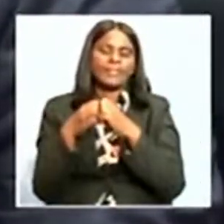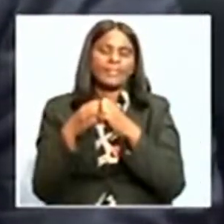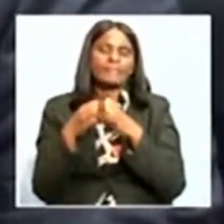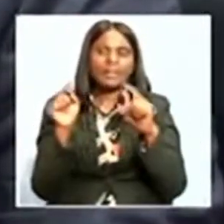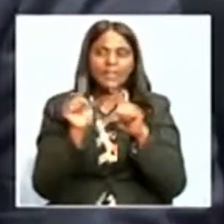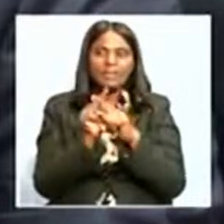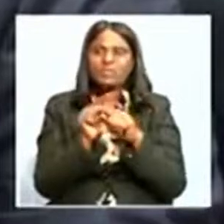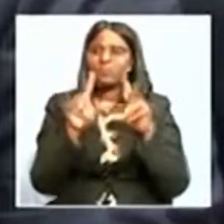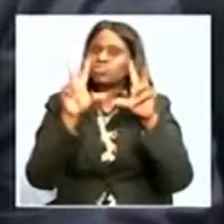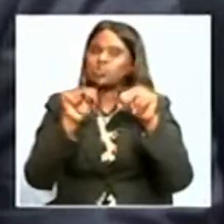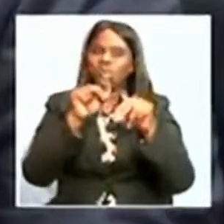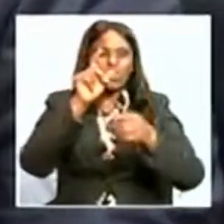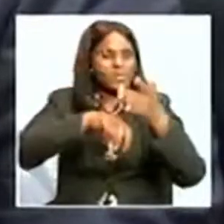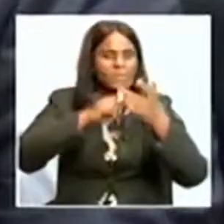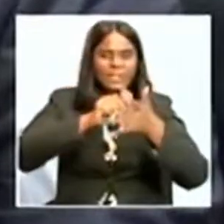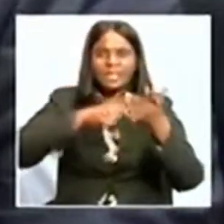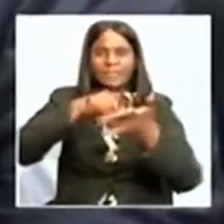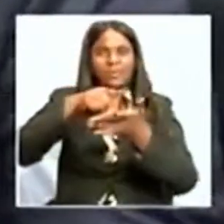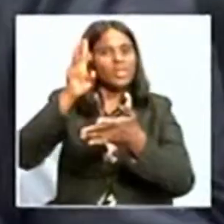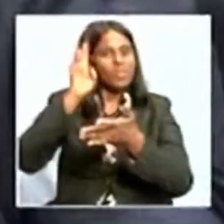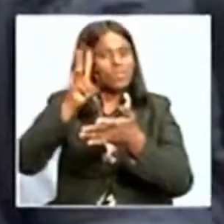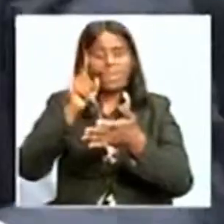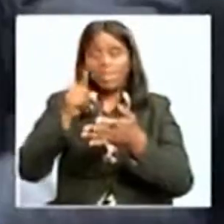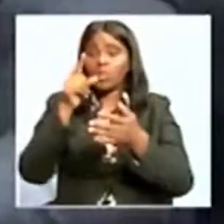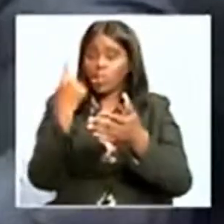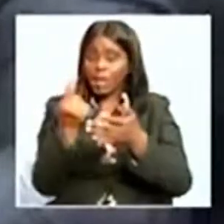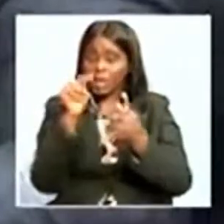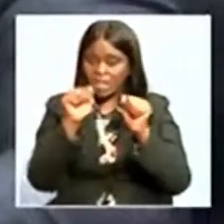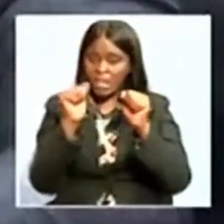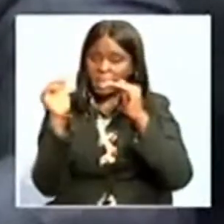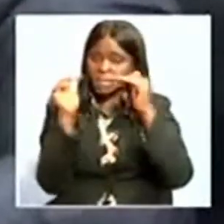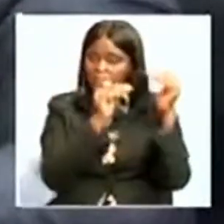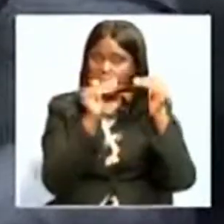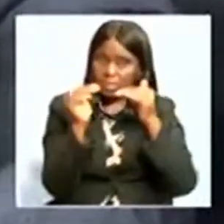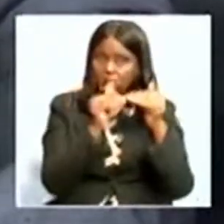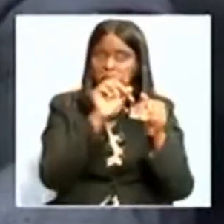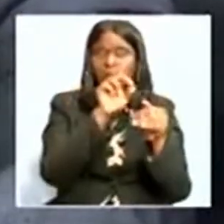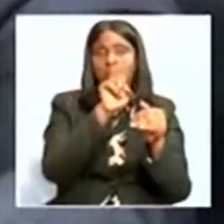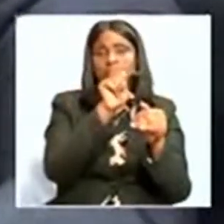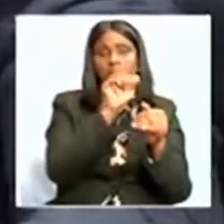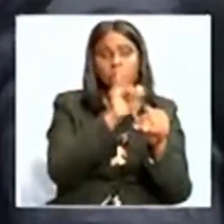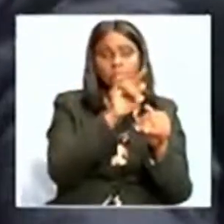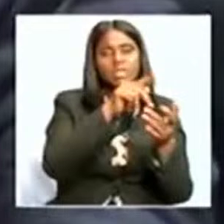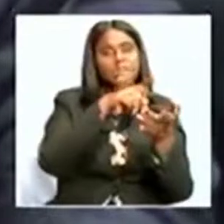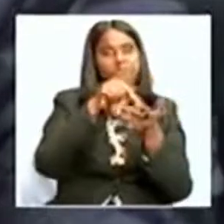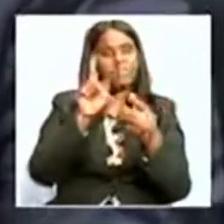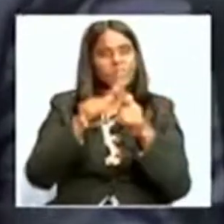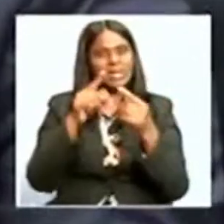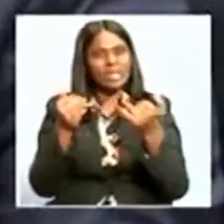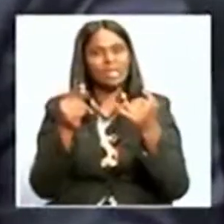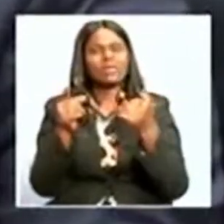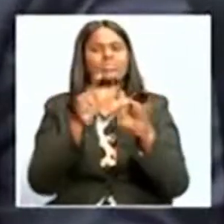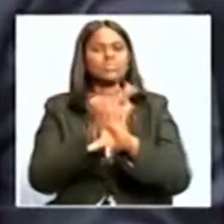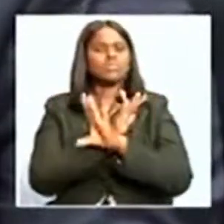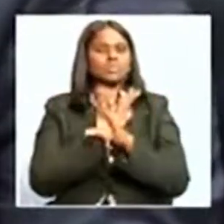And no single tax will be paid. One can argue to say duty was paid and so on. But a